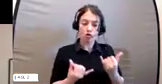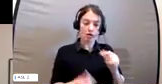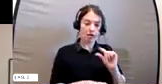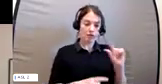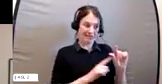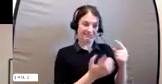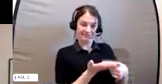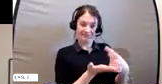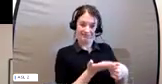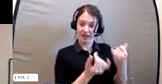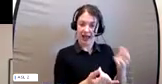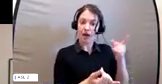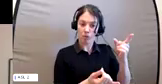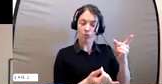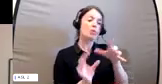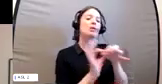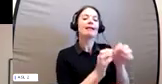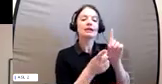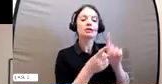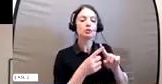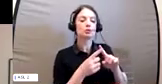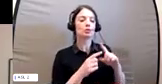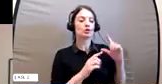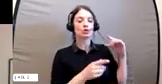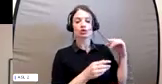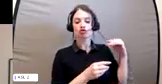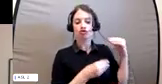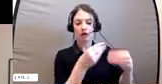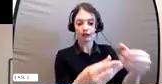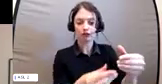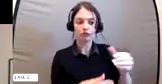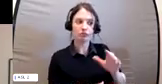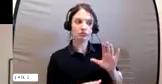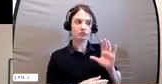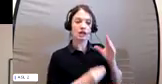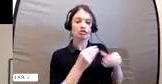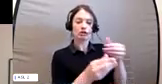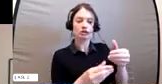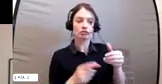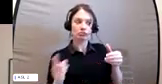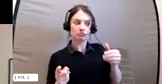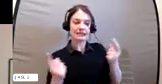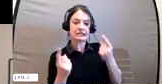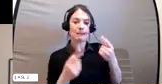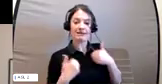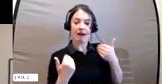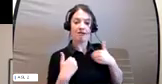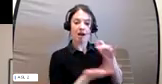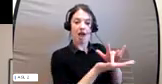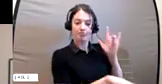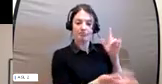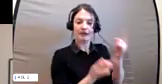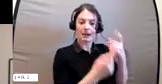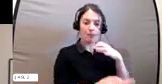around intergenerational wealth and the potential policies and tax changes the government's going to make